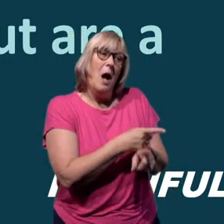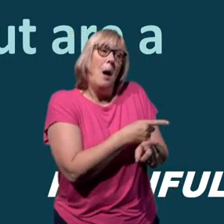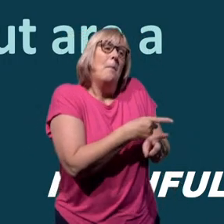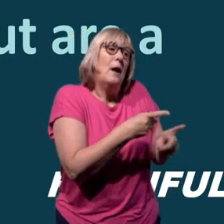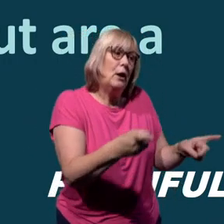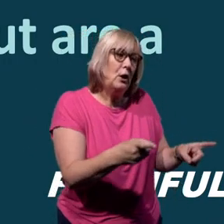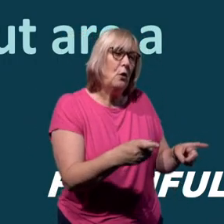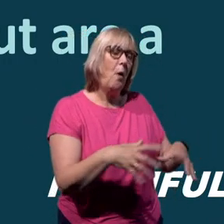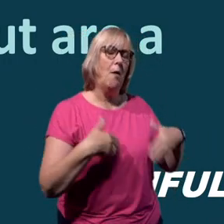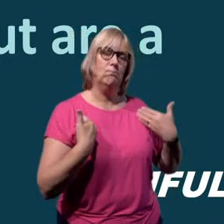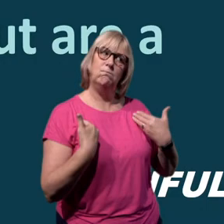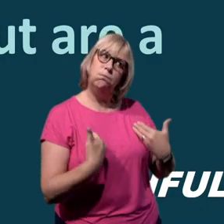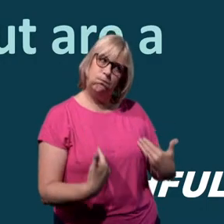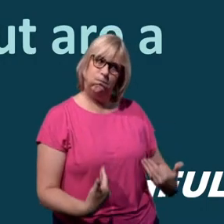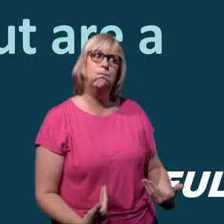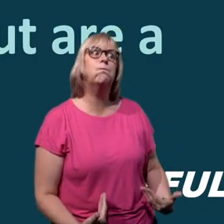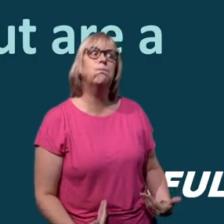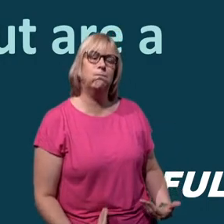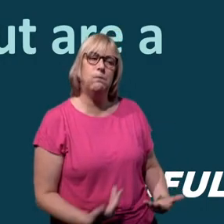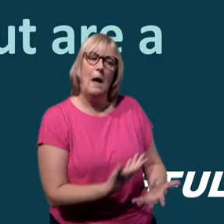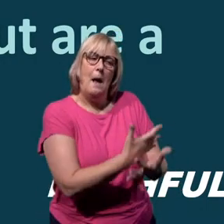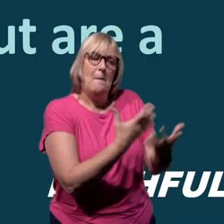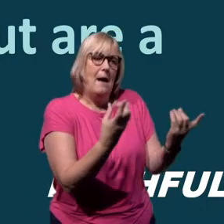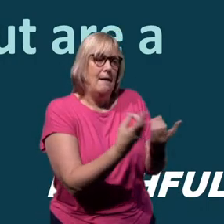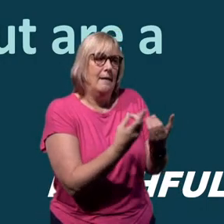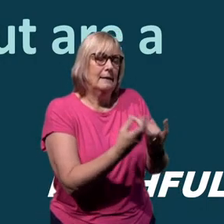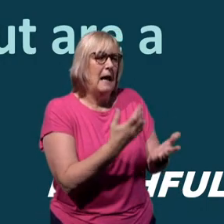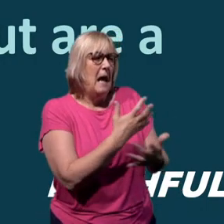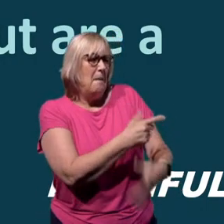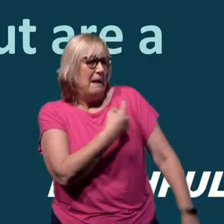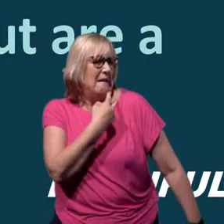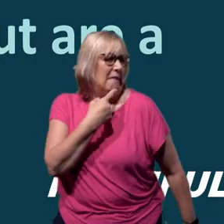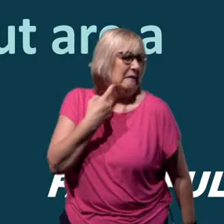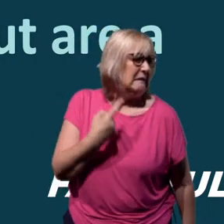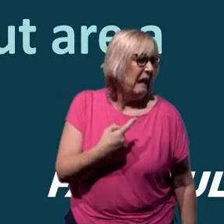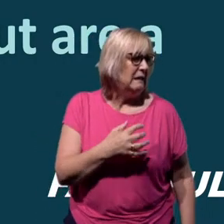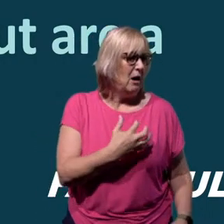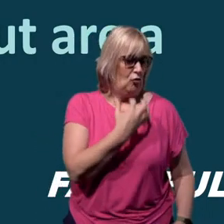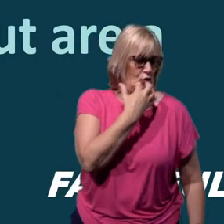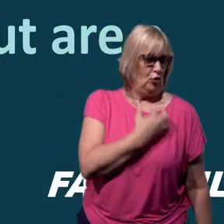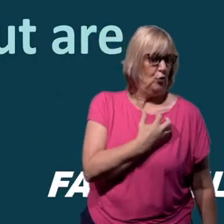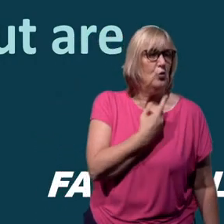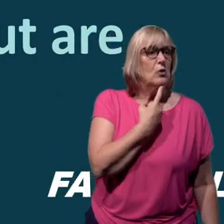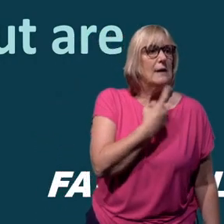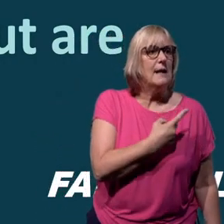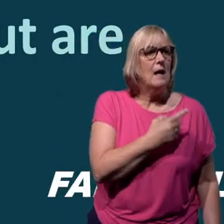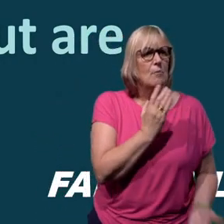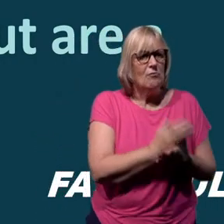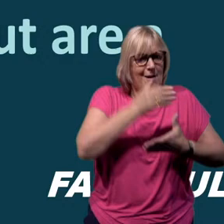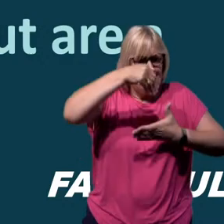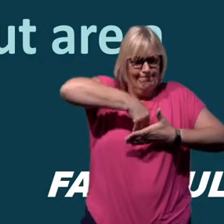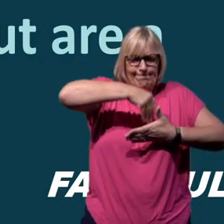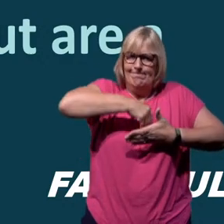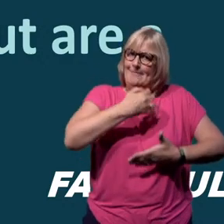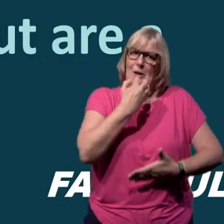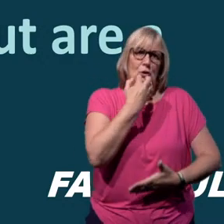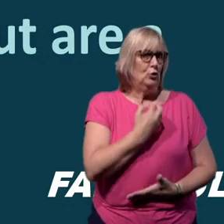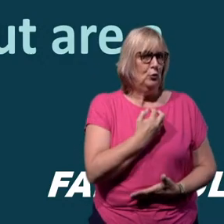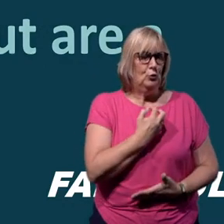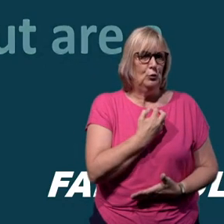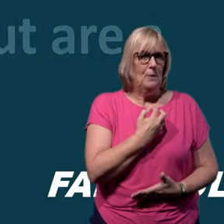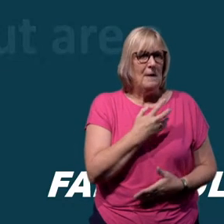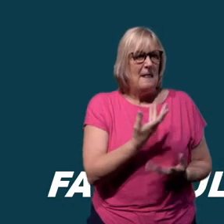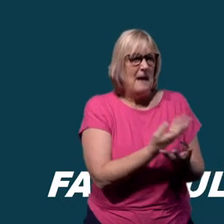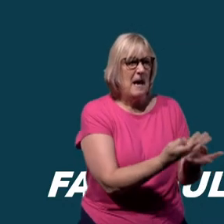are rich. I know about the slander of those who say they are Jews and are not, but are a synagogue